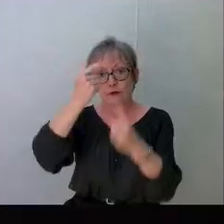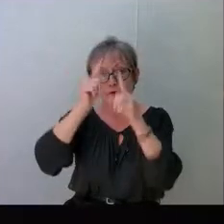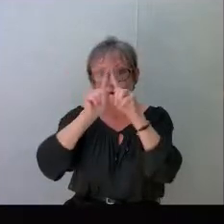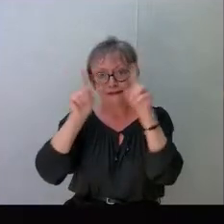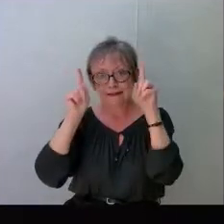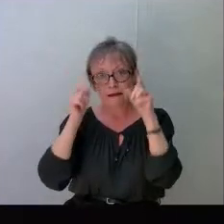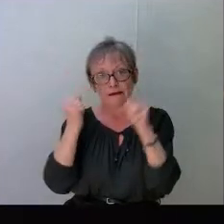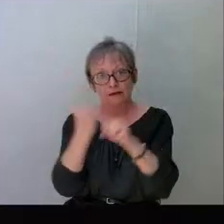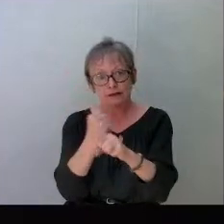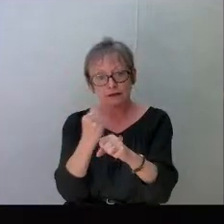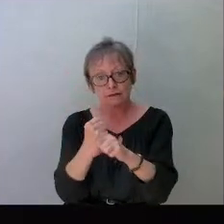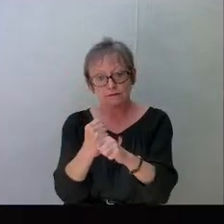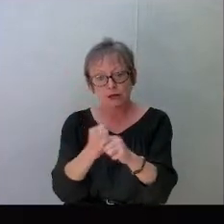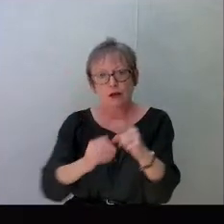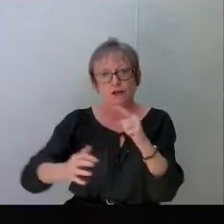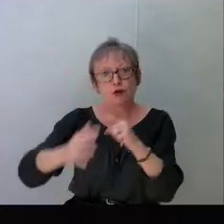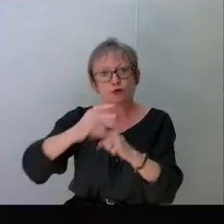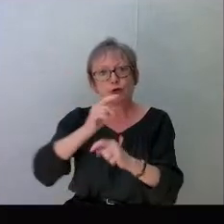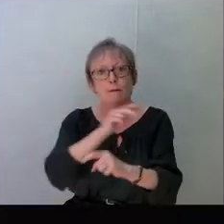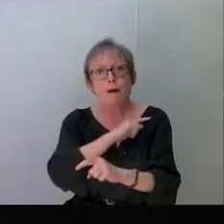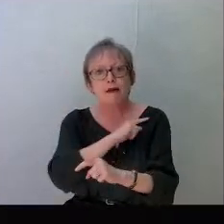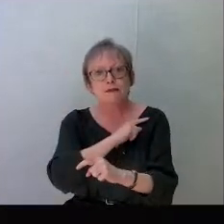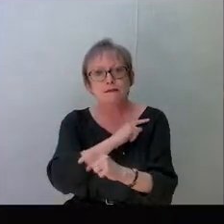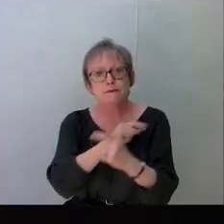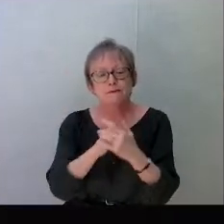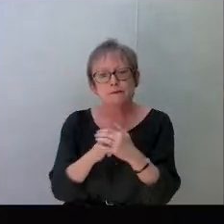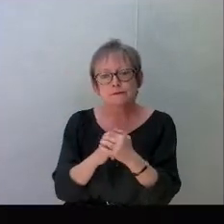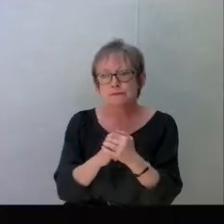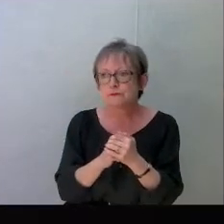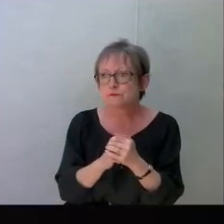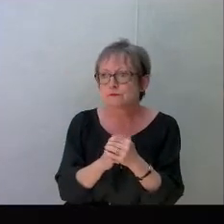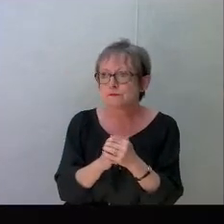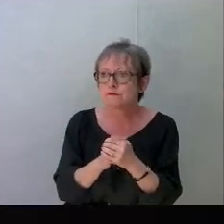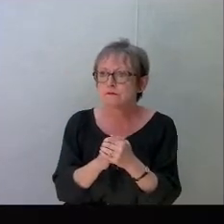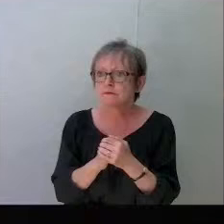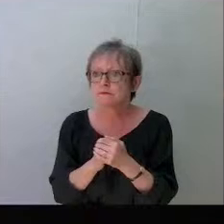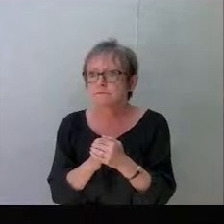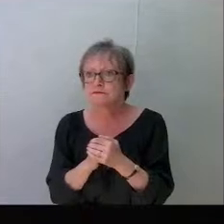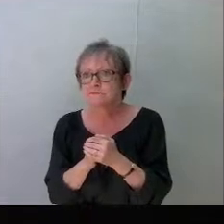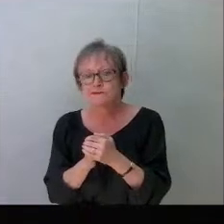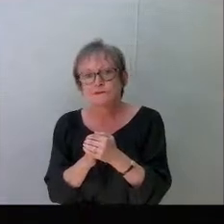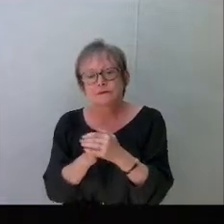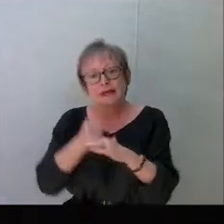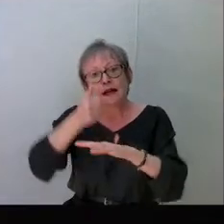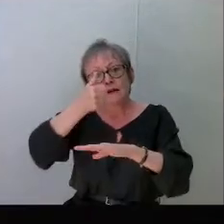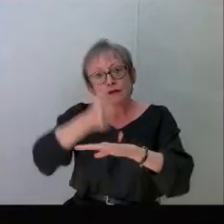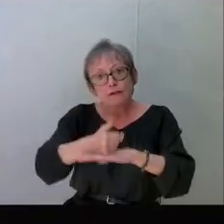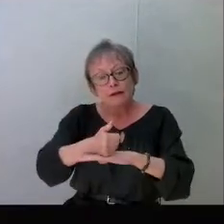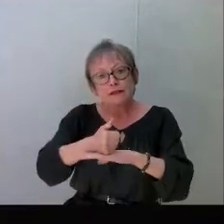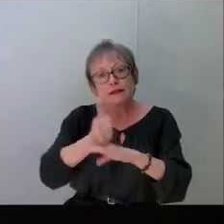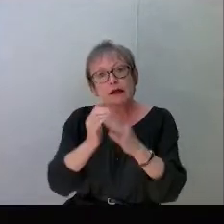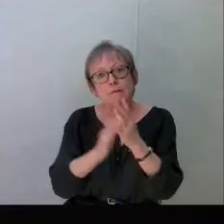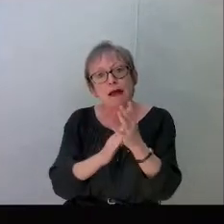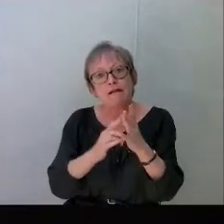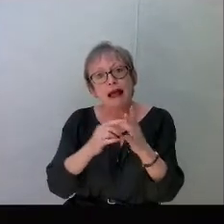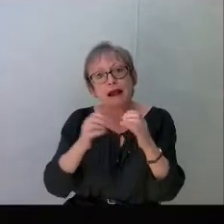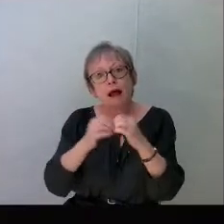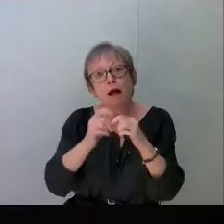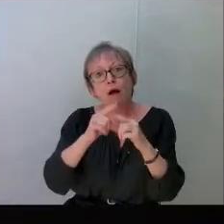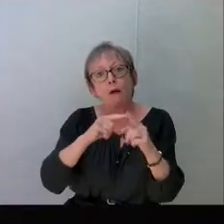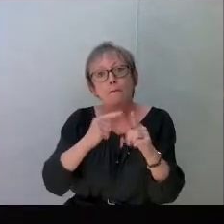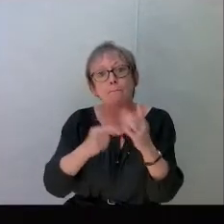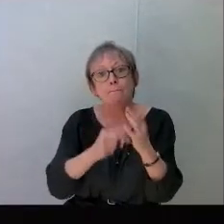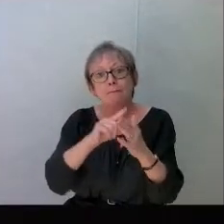do, social purpose. The university was co-founded by Mary Ann Baxter